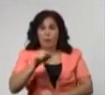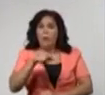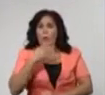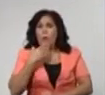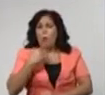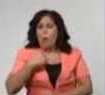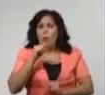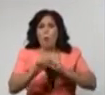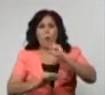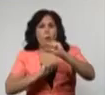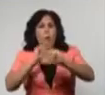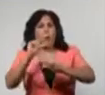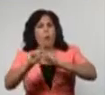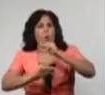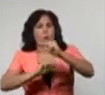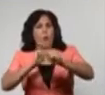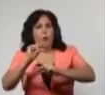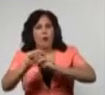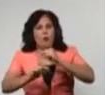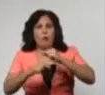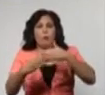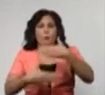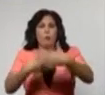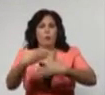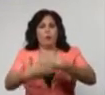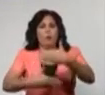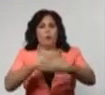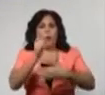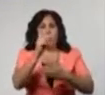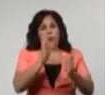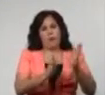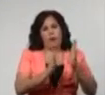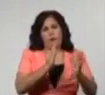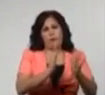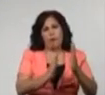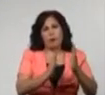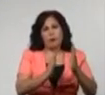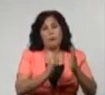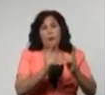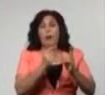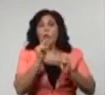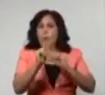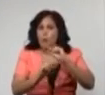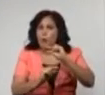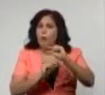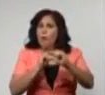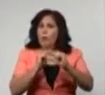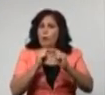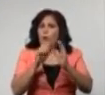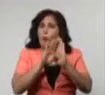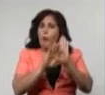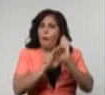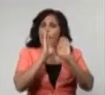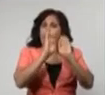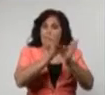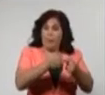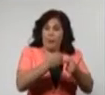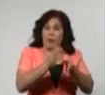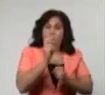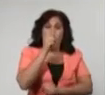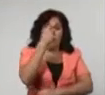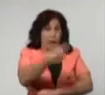These people will now observe a 14-day quarantine period at home. They were